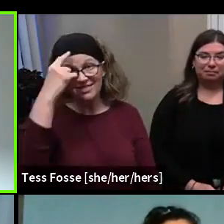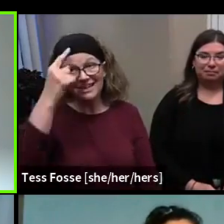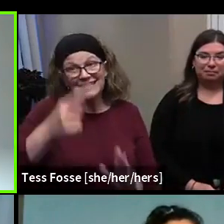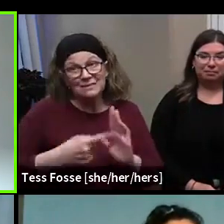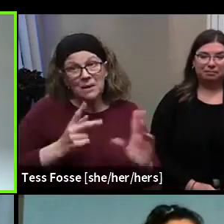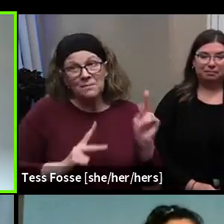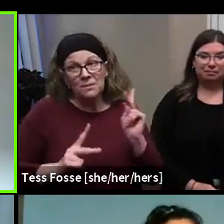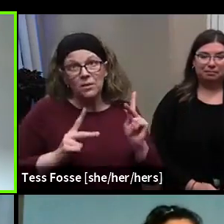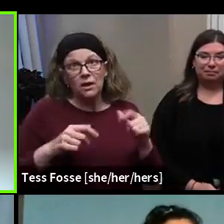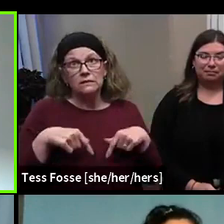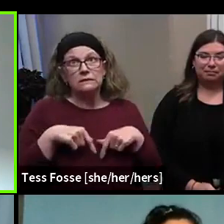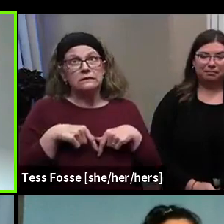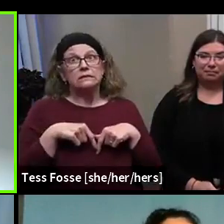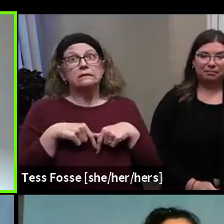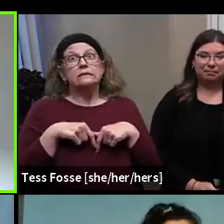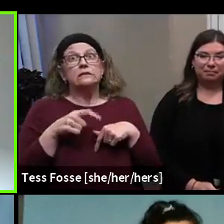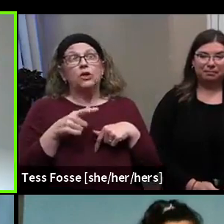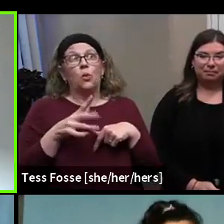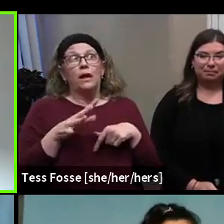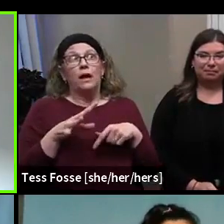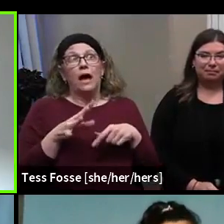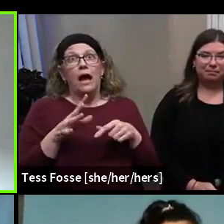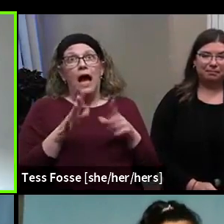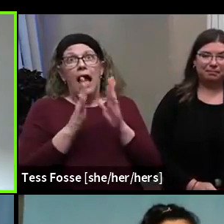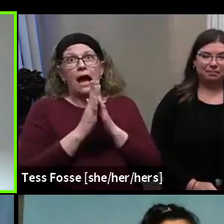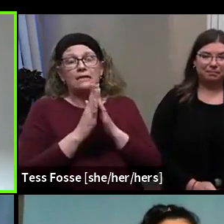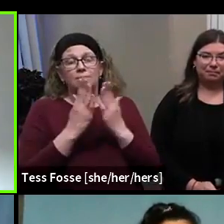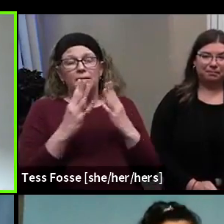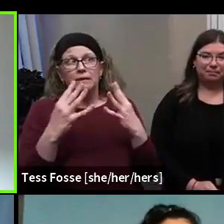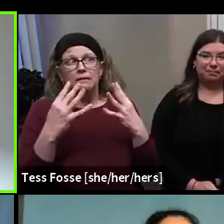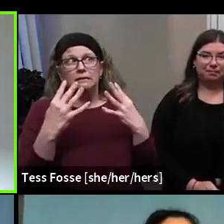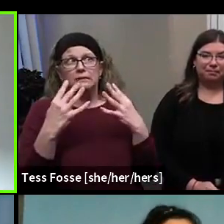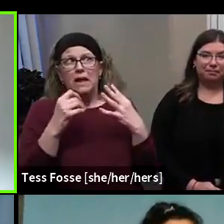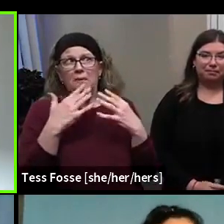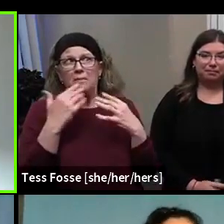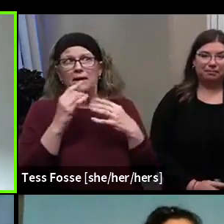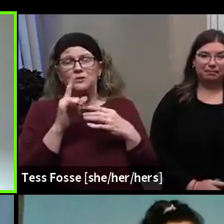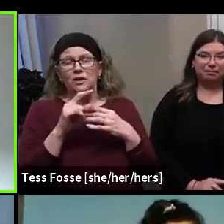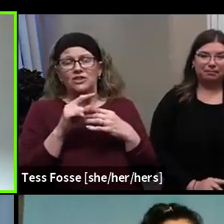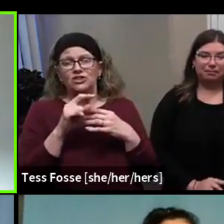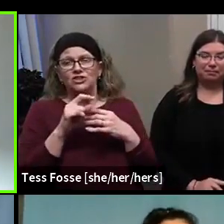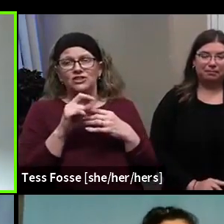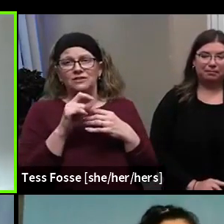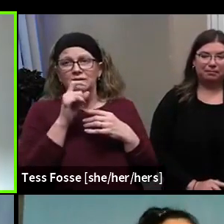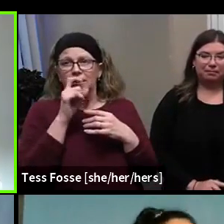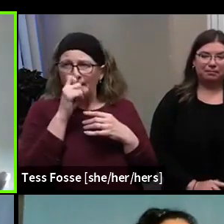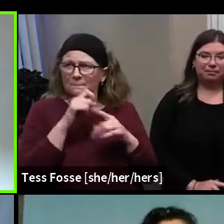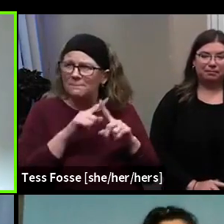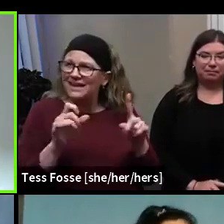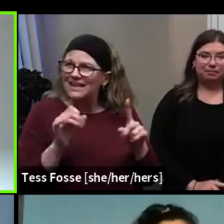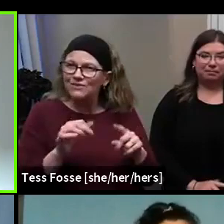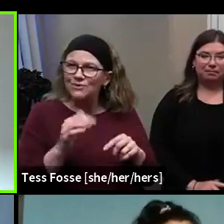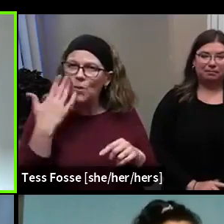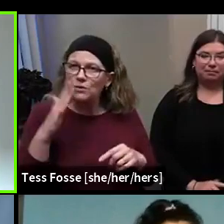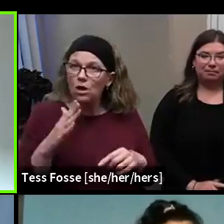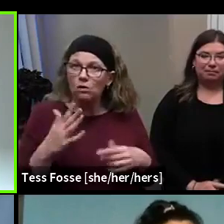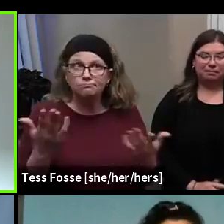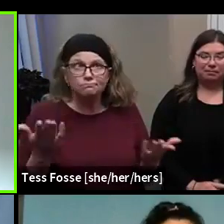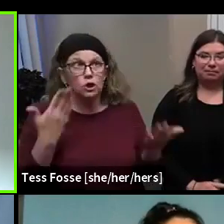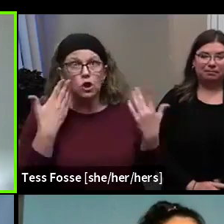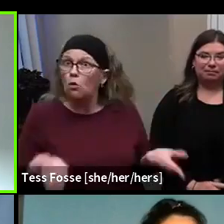sometimes people are afraid to ask questions because they think they might not be the best question to ask. But if you don't know, you don't